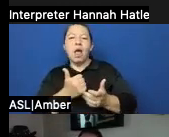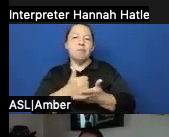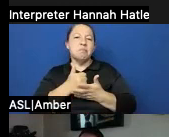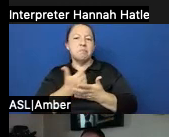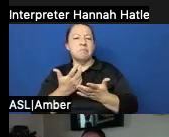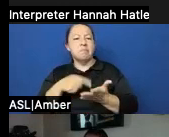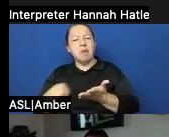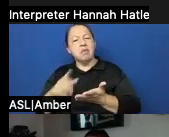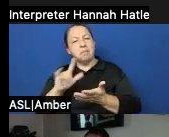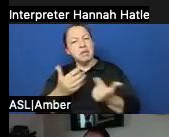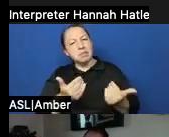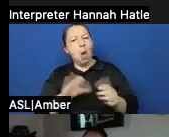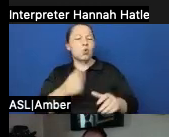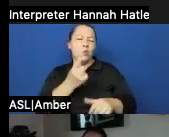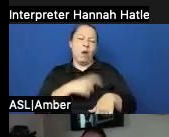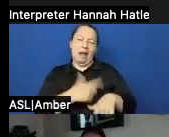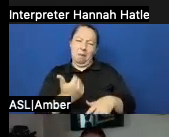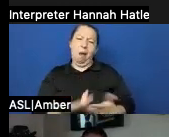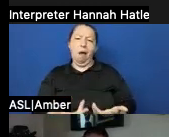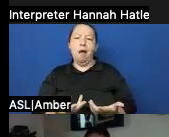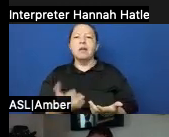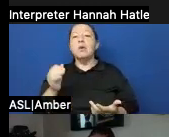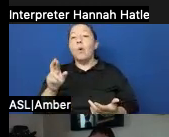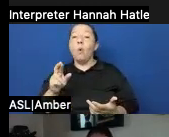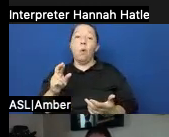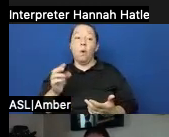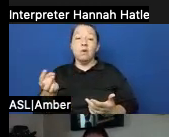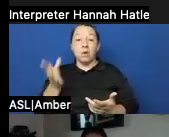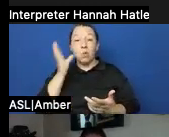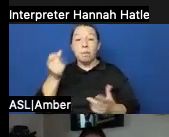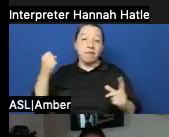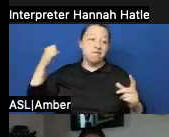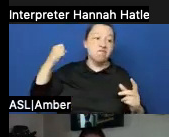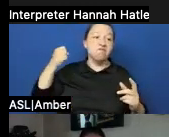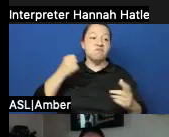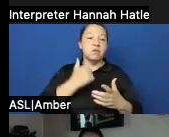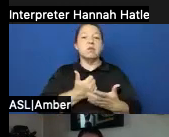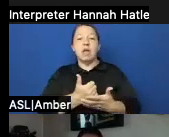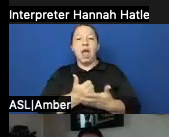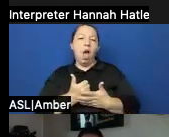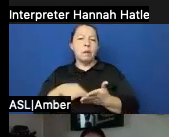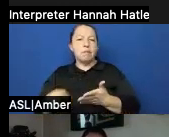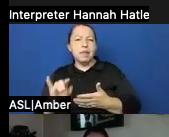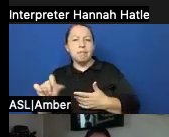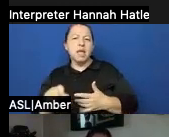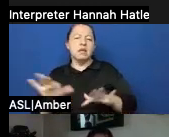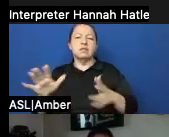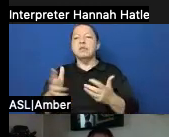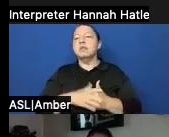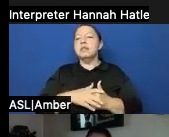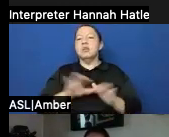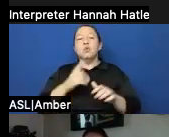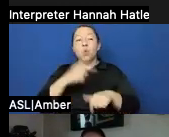once, or violence, help me pay the bills. It's just, it goes both ways. Do it this one time, you owe